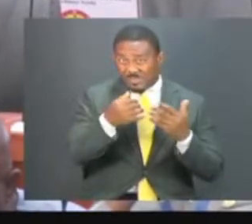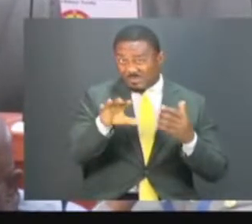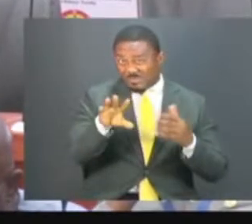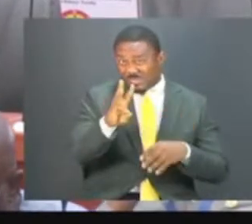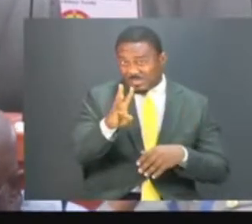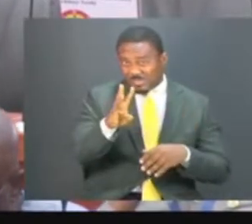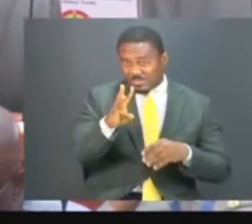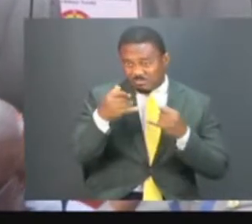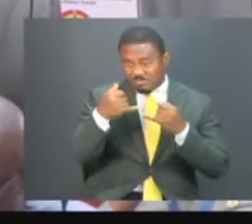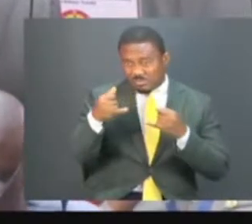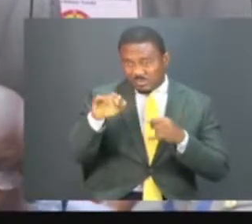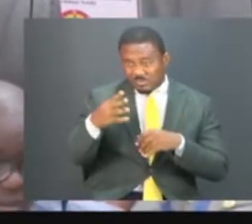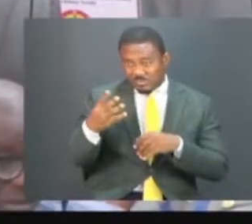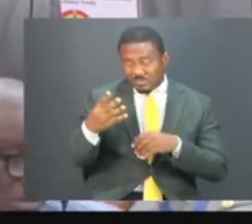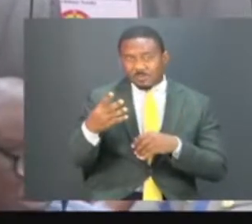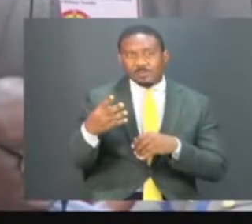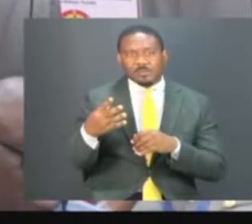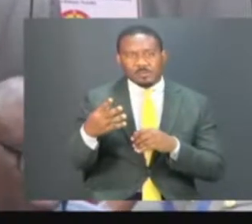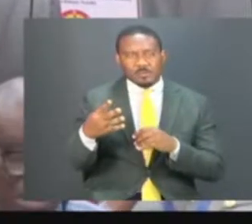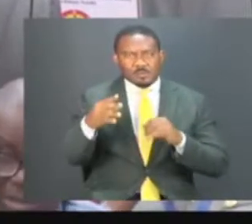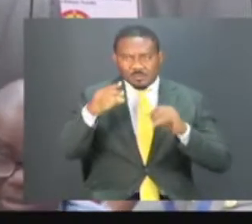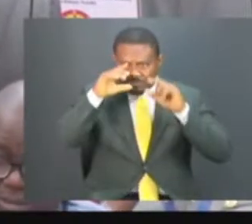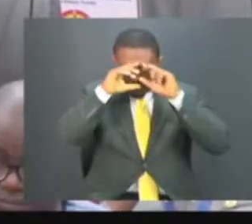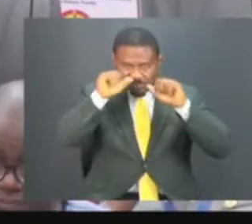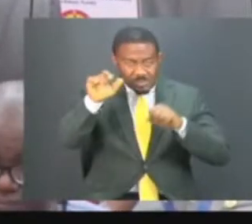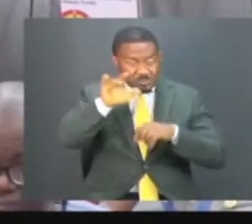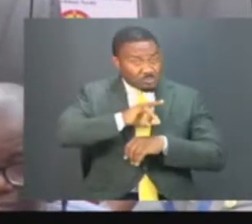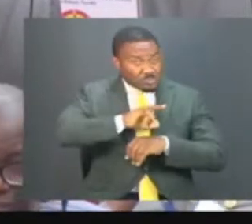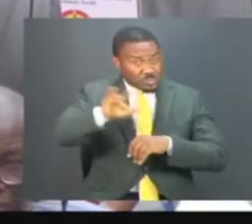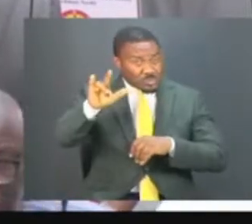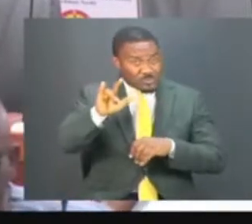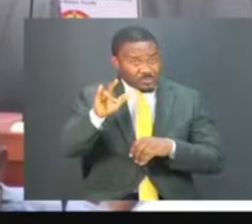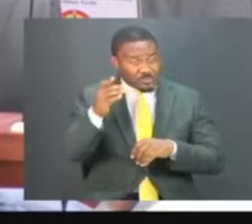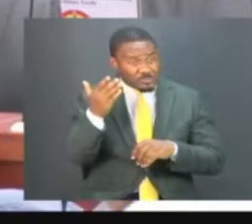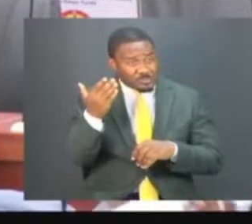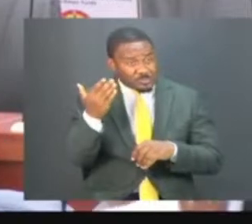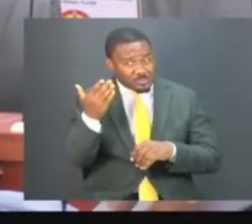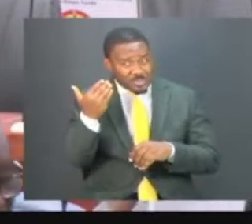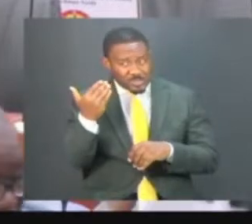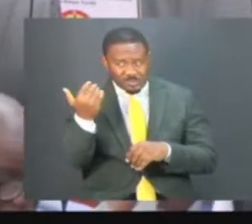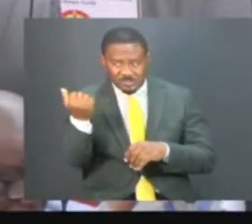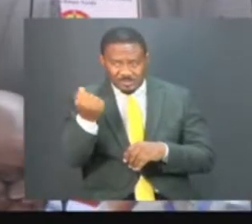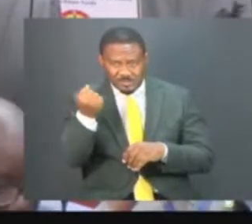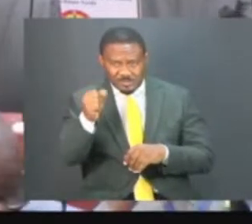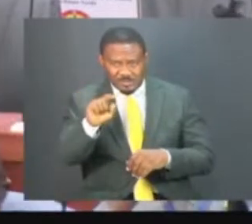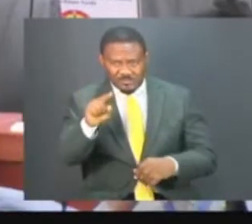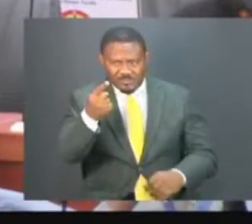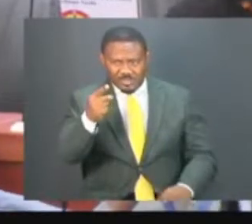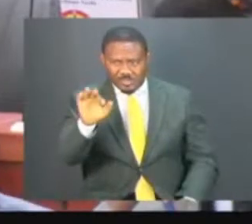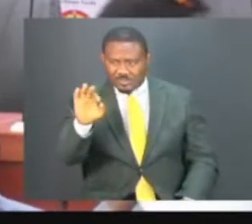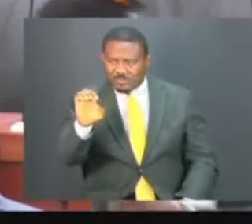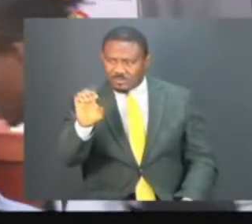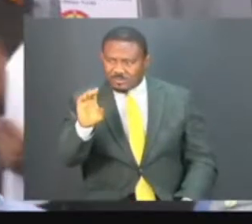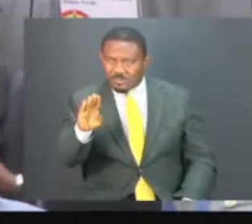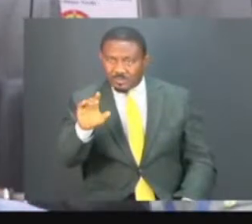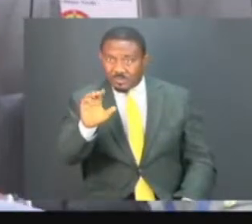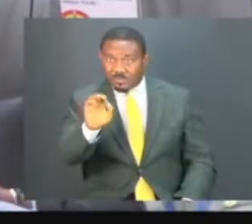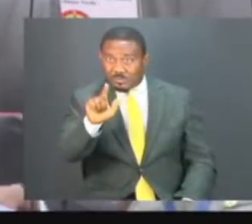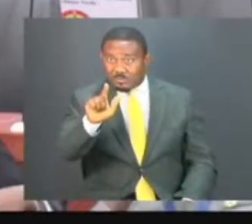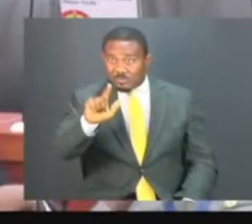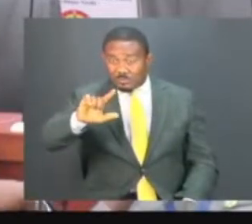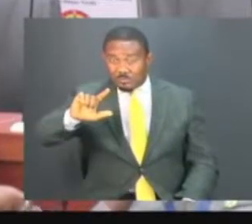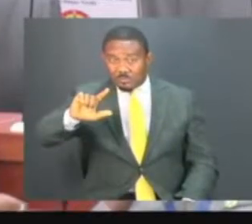The President traveled on Saturday, 1st February 2026, Per the